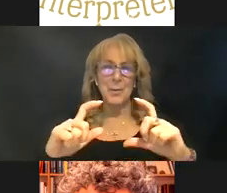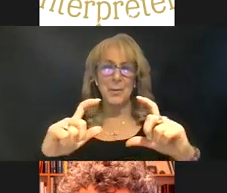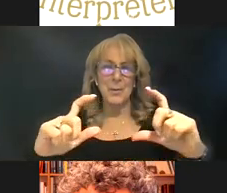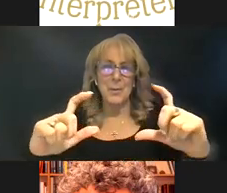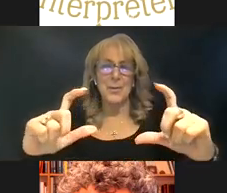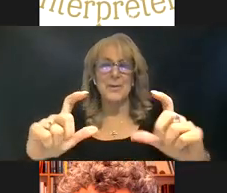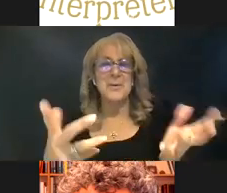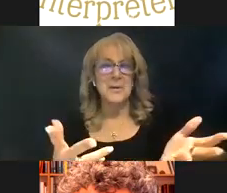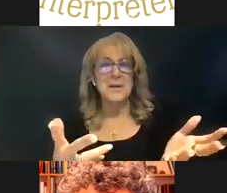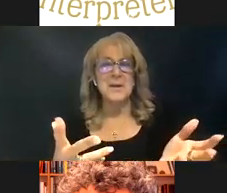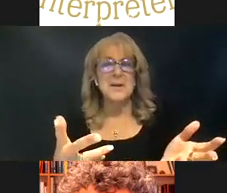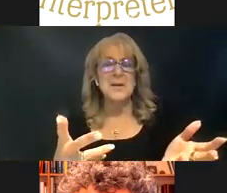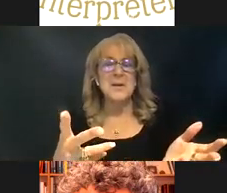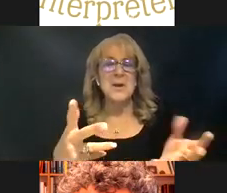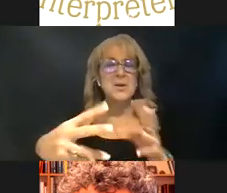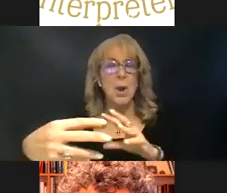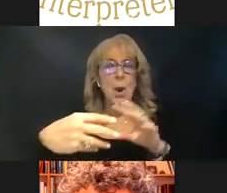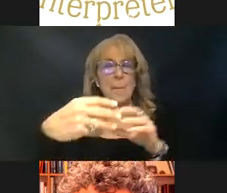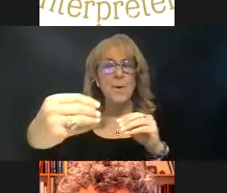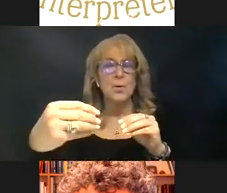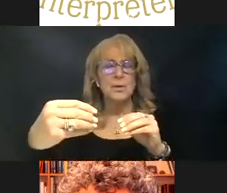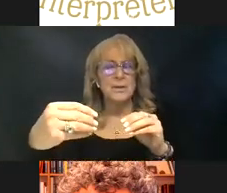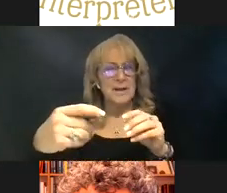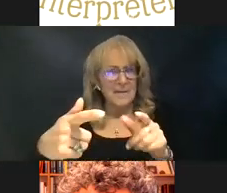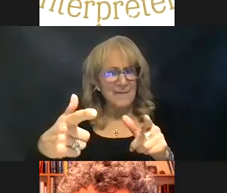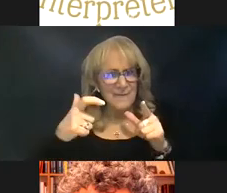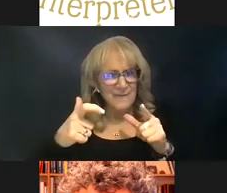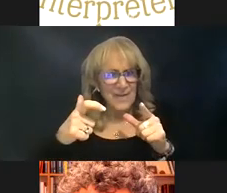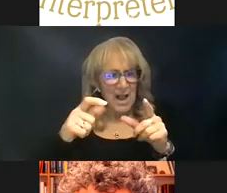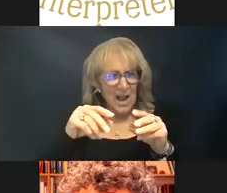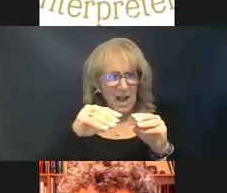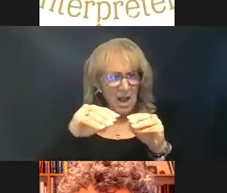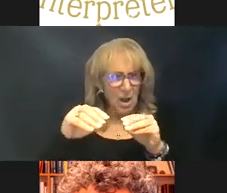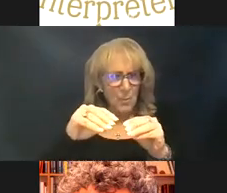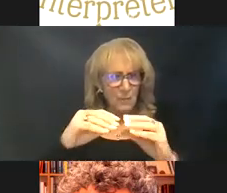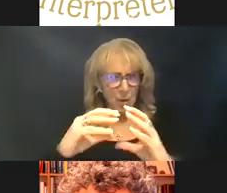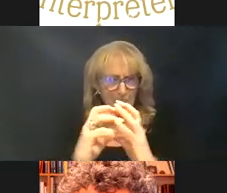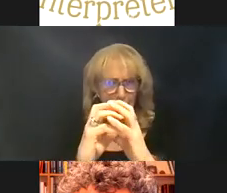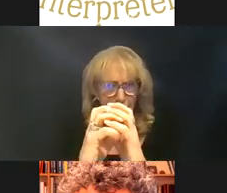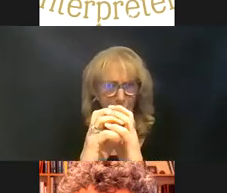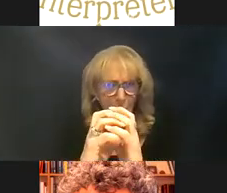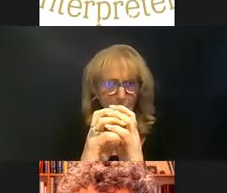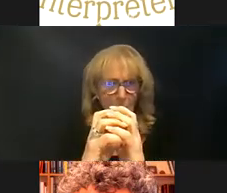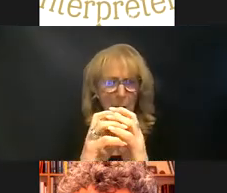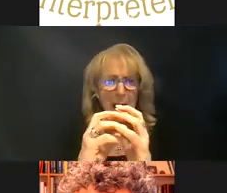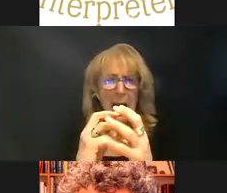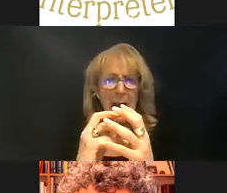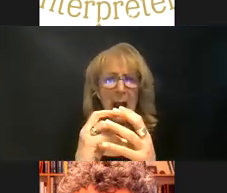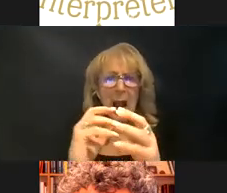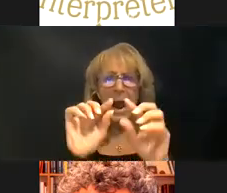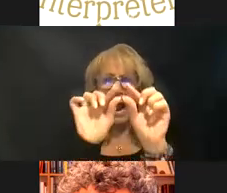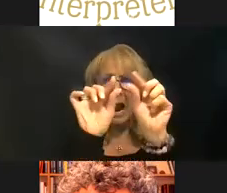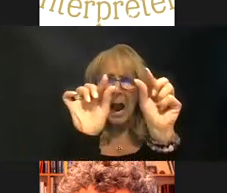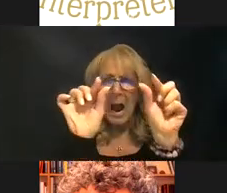To start with, the smoke is basically a fast-moving ball. As it emerges through the opening, the smoke on the outside of the ball is being slowed down because of